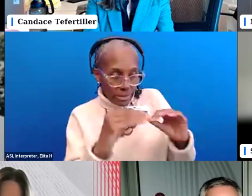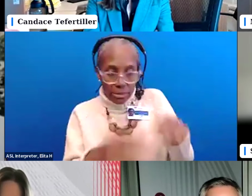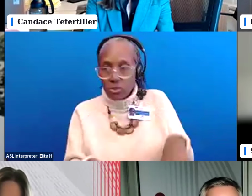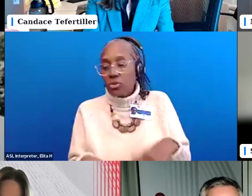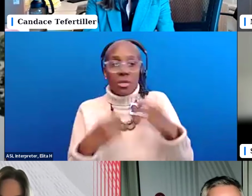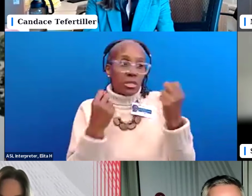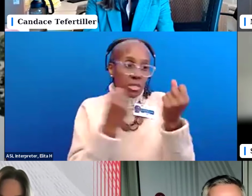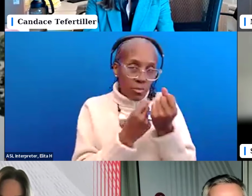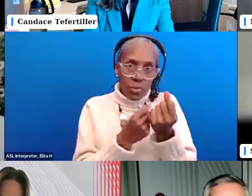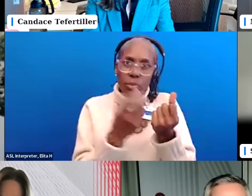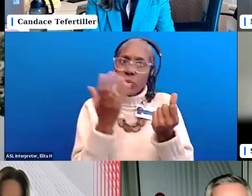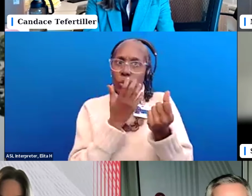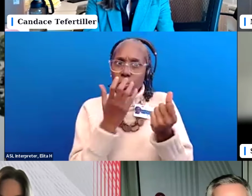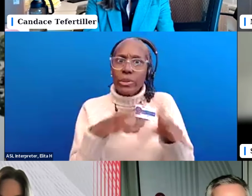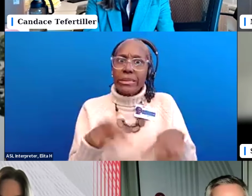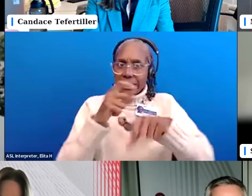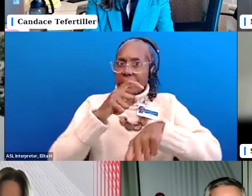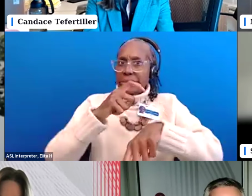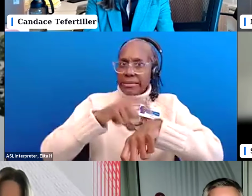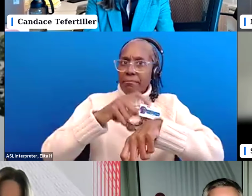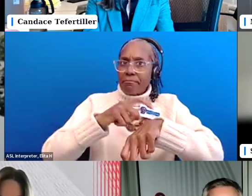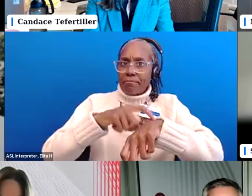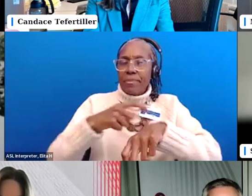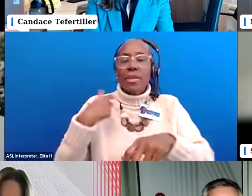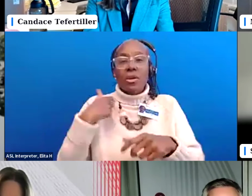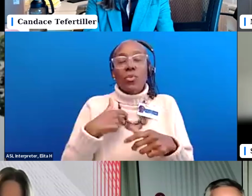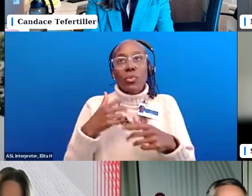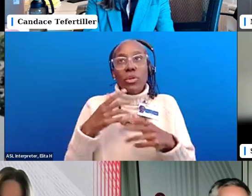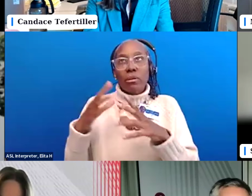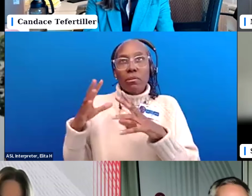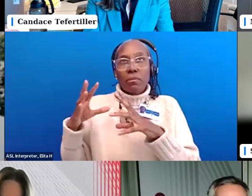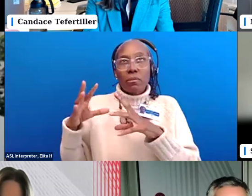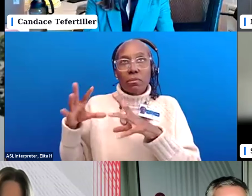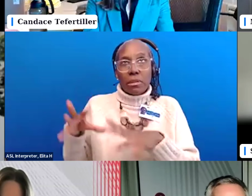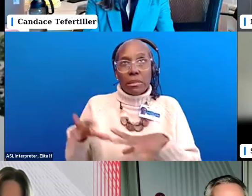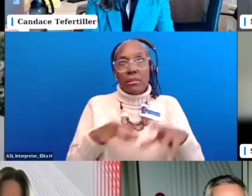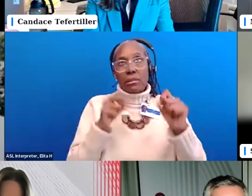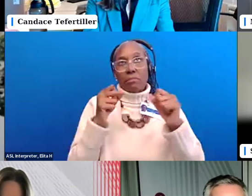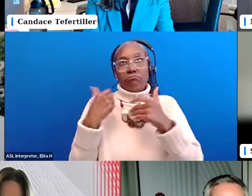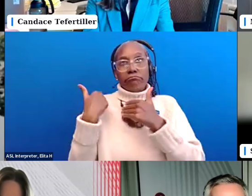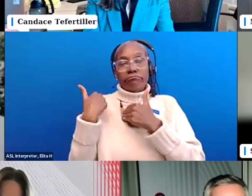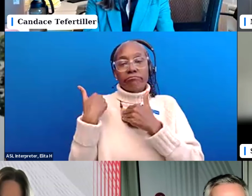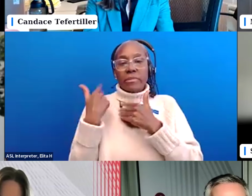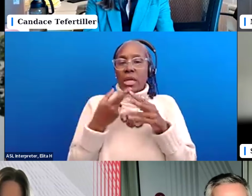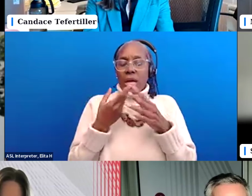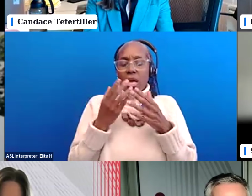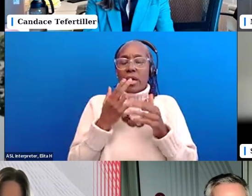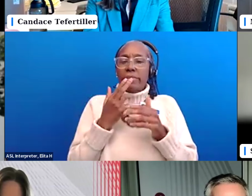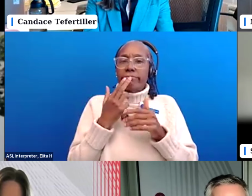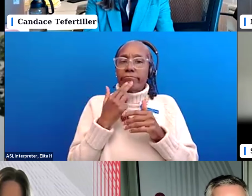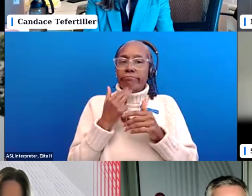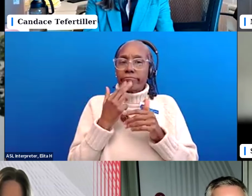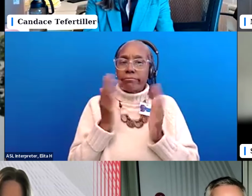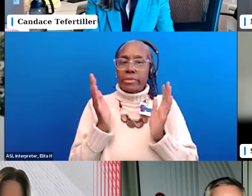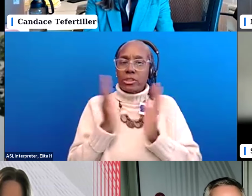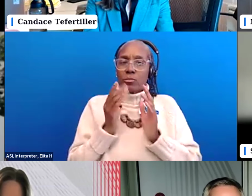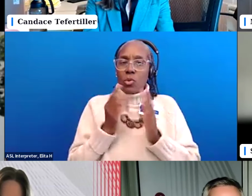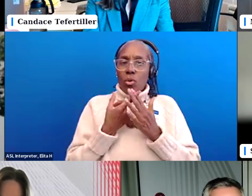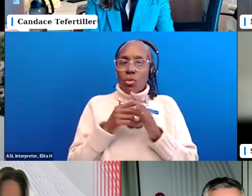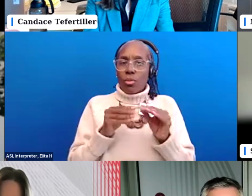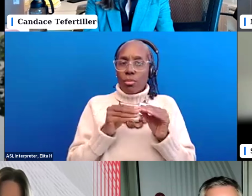This is going to take a bit of time. So we've undertaken kind of a limited launch, a conservative launch, starting